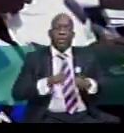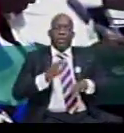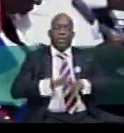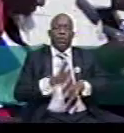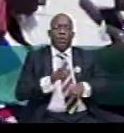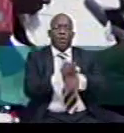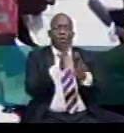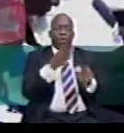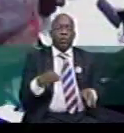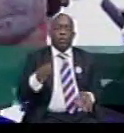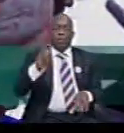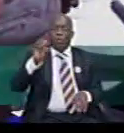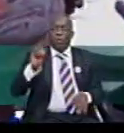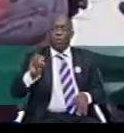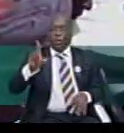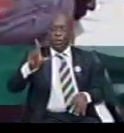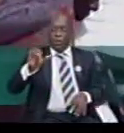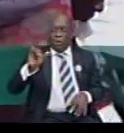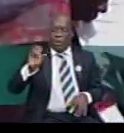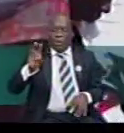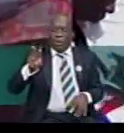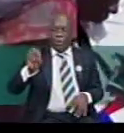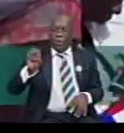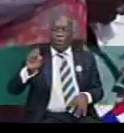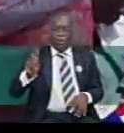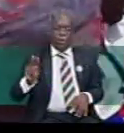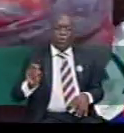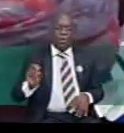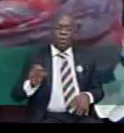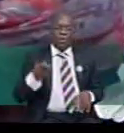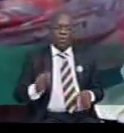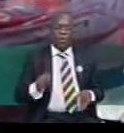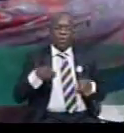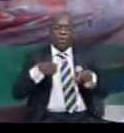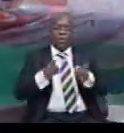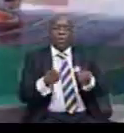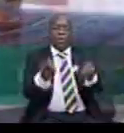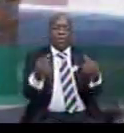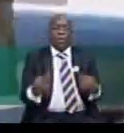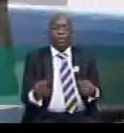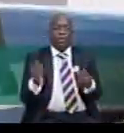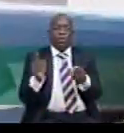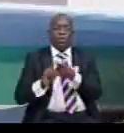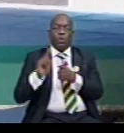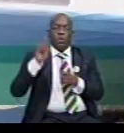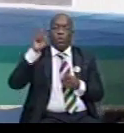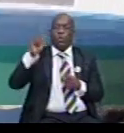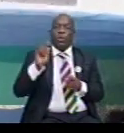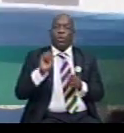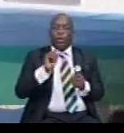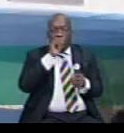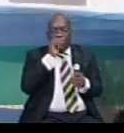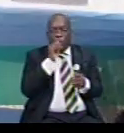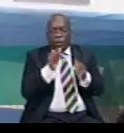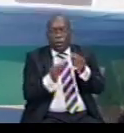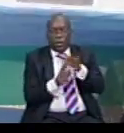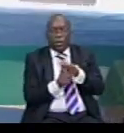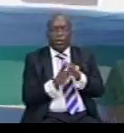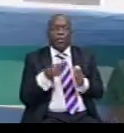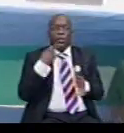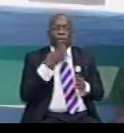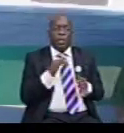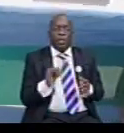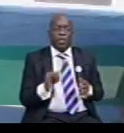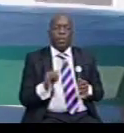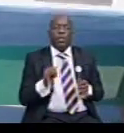disciples came unto him privately, saying, Tell us, when